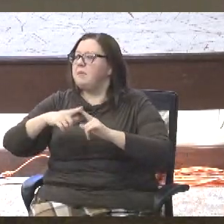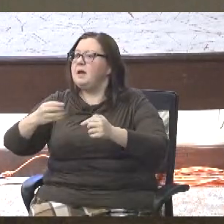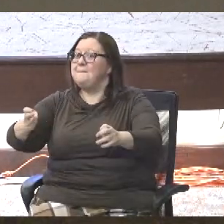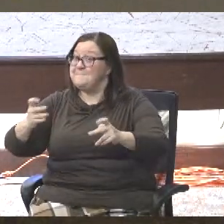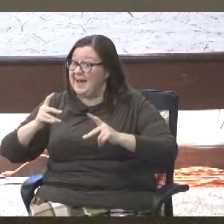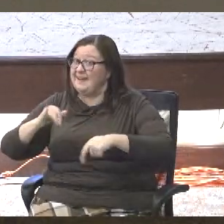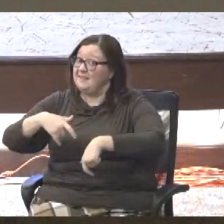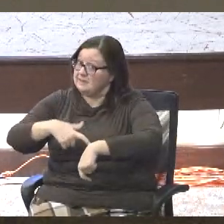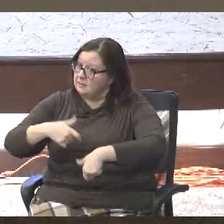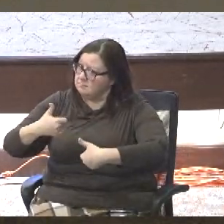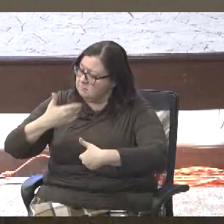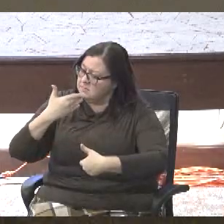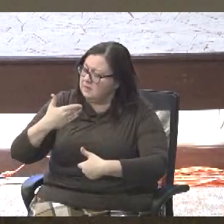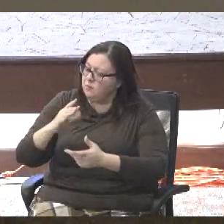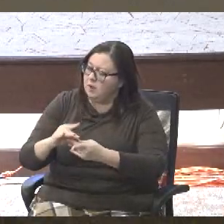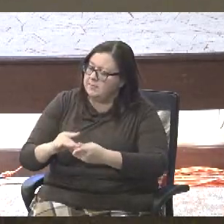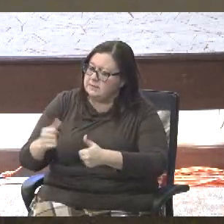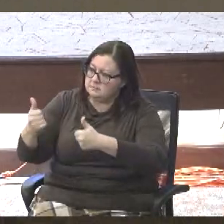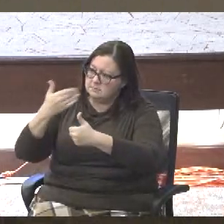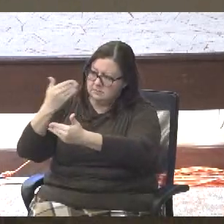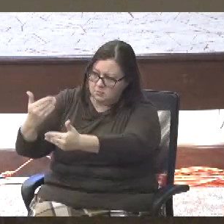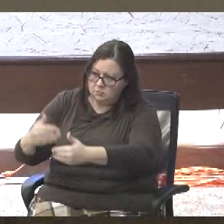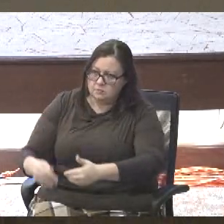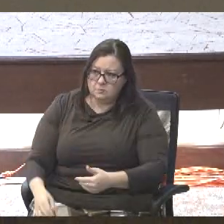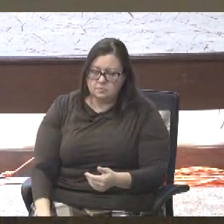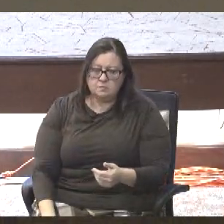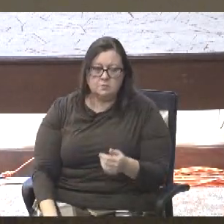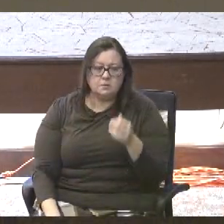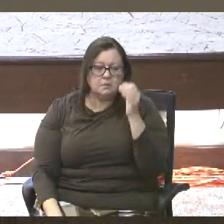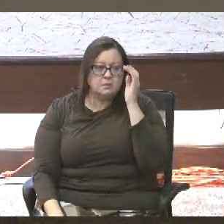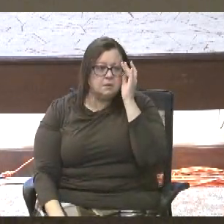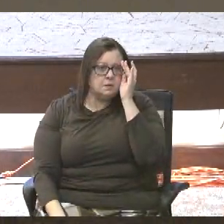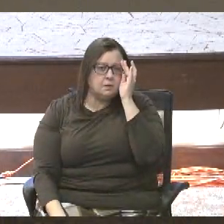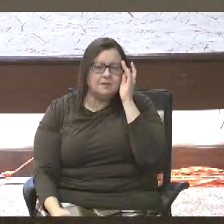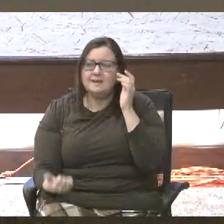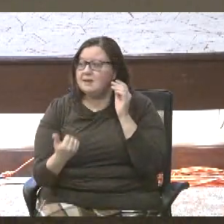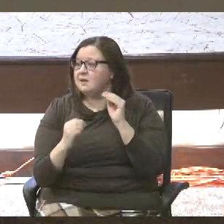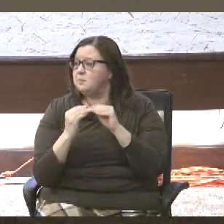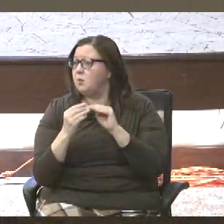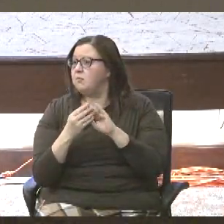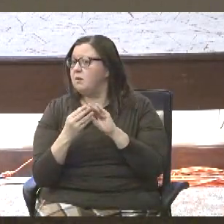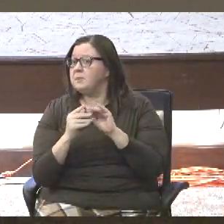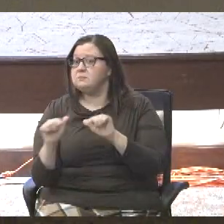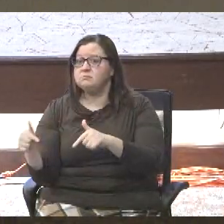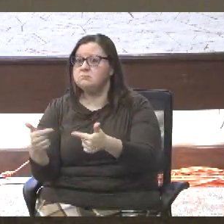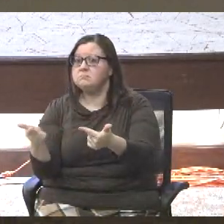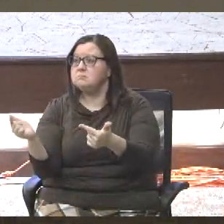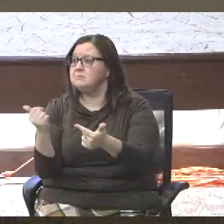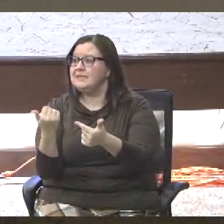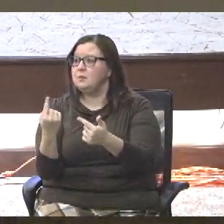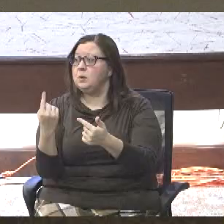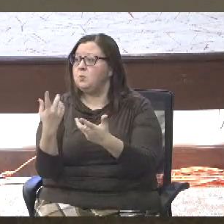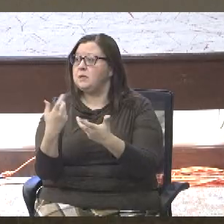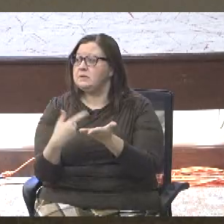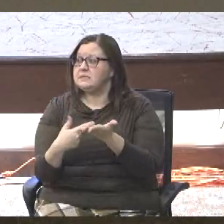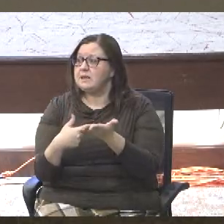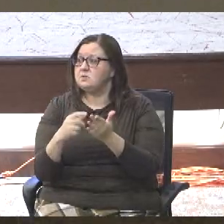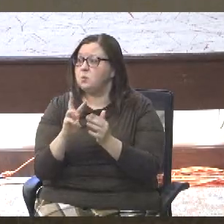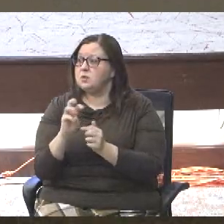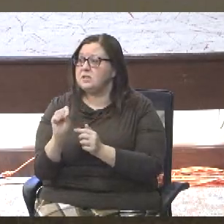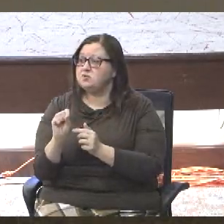but thank you for your comments there, Mr. Petillo. Is there anybody else who would like to speak on a work session agenda